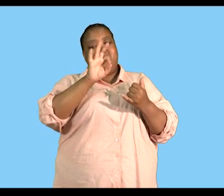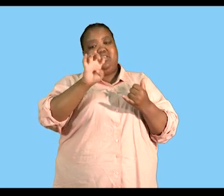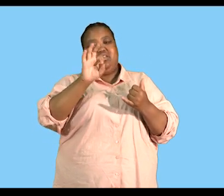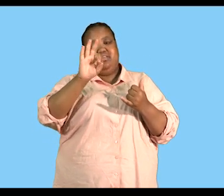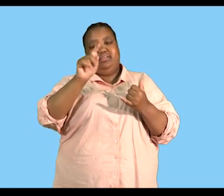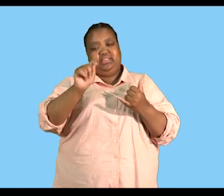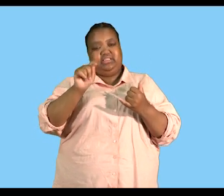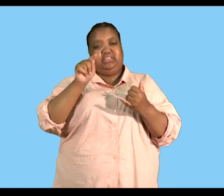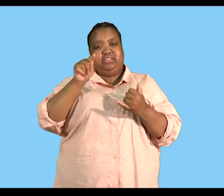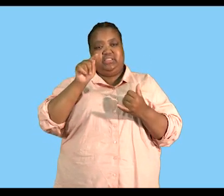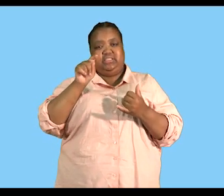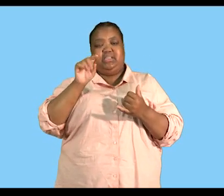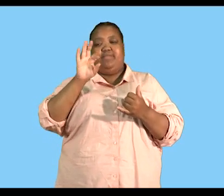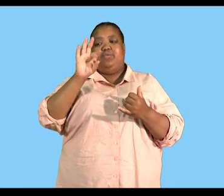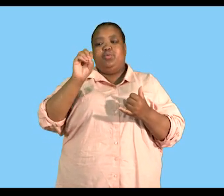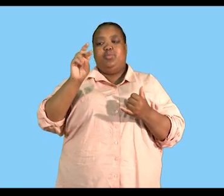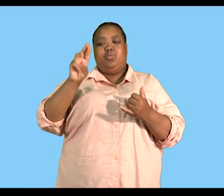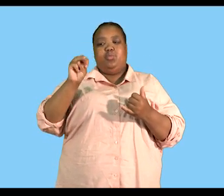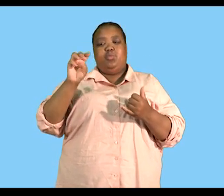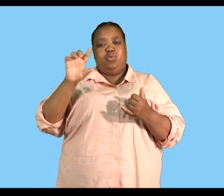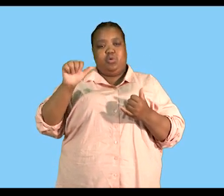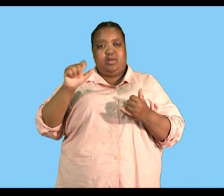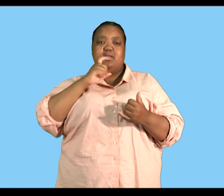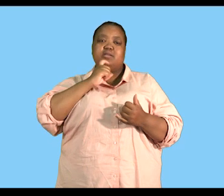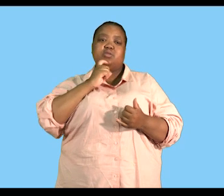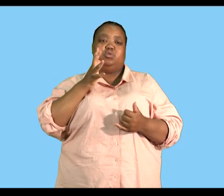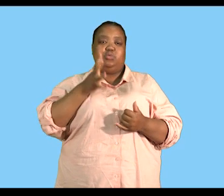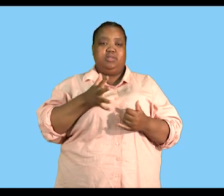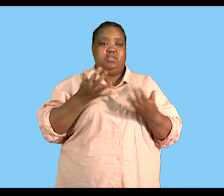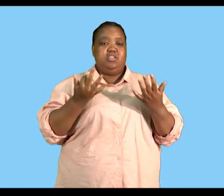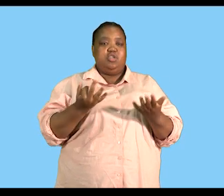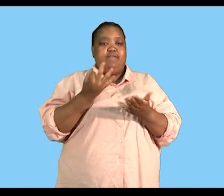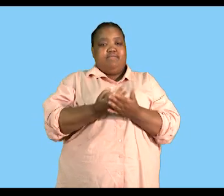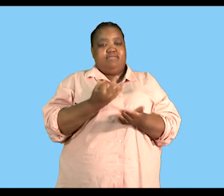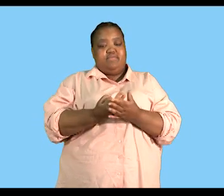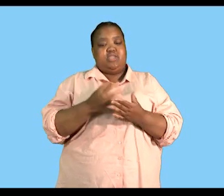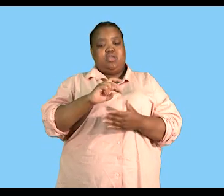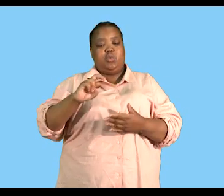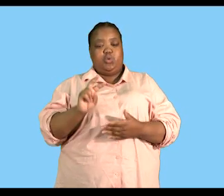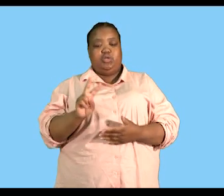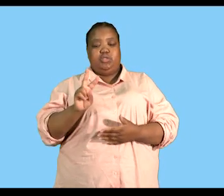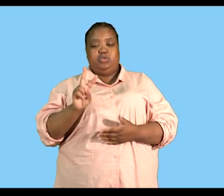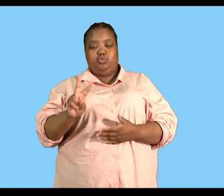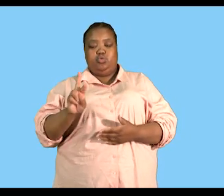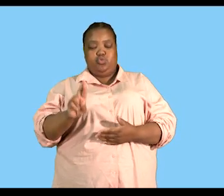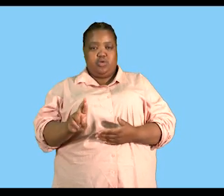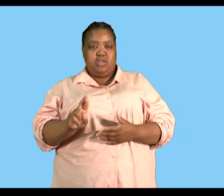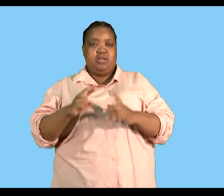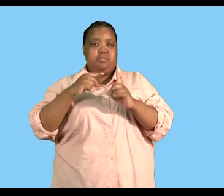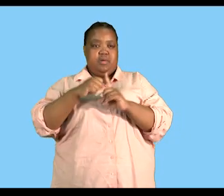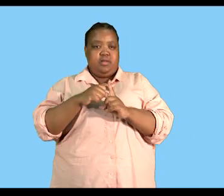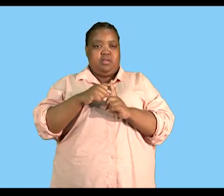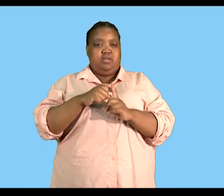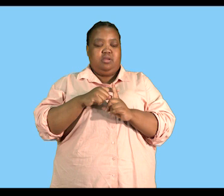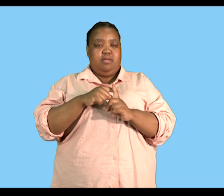the transaction fee is equals to 2 Rand plus